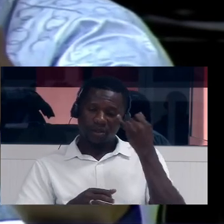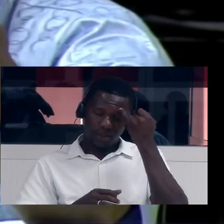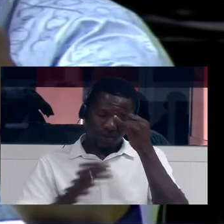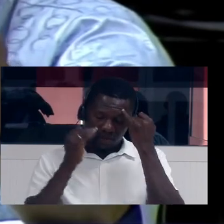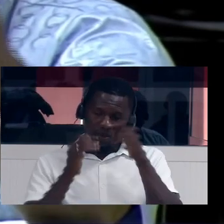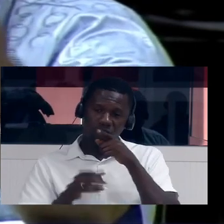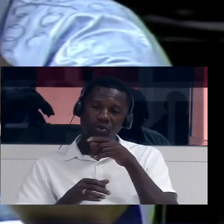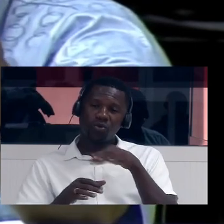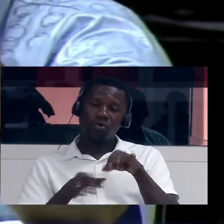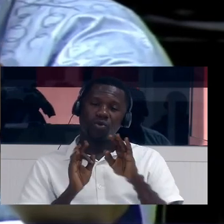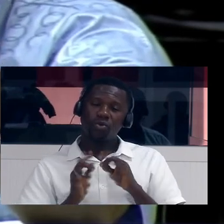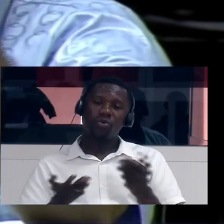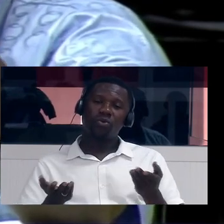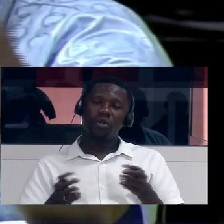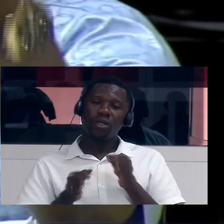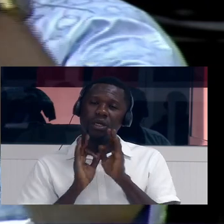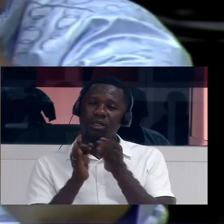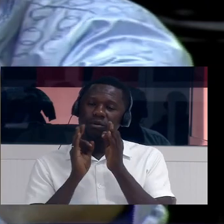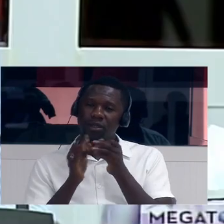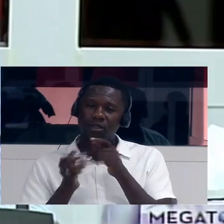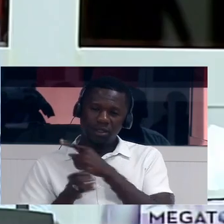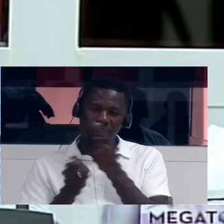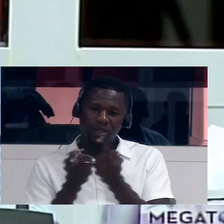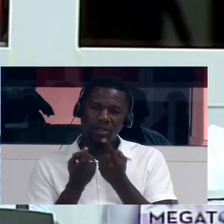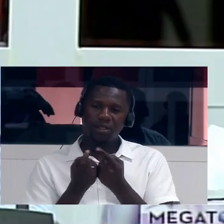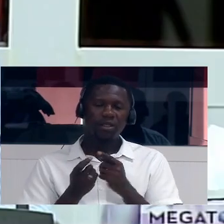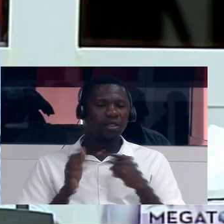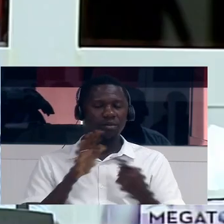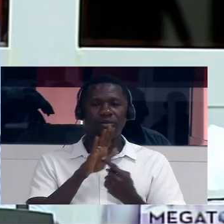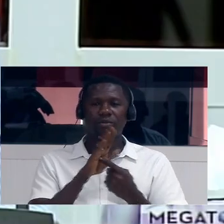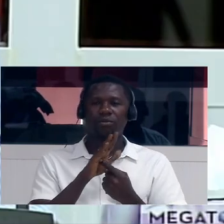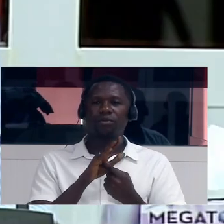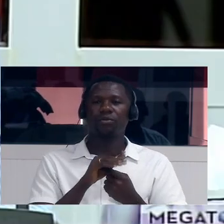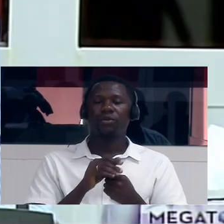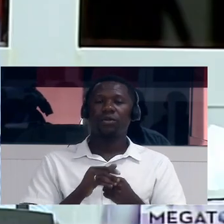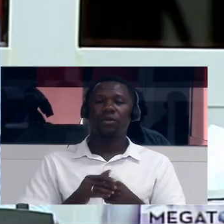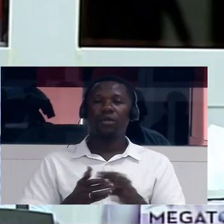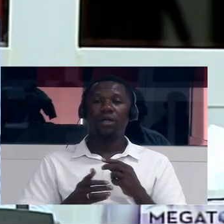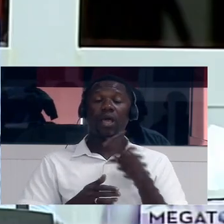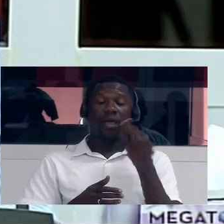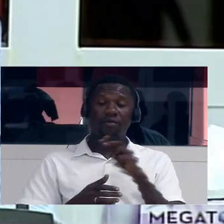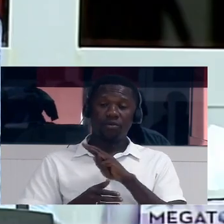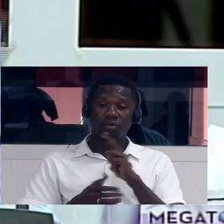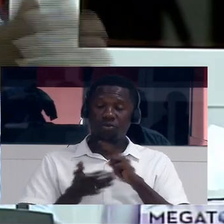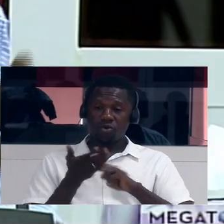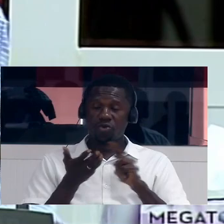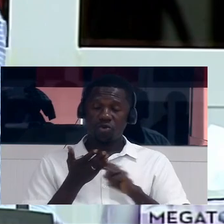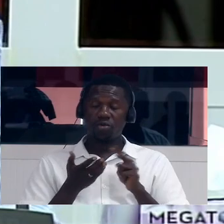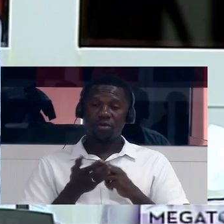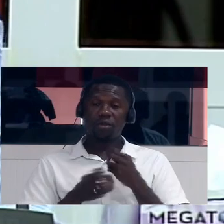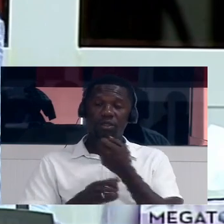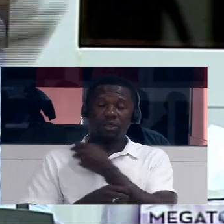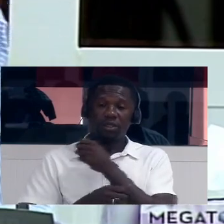took. Explain these things. It is important. Let us go pro rata. If it was normal circumstances, would I have been relieved